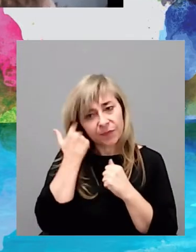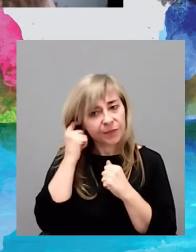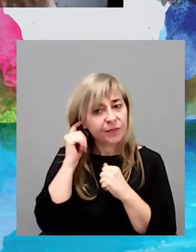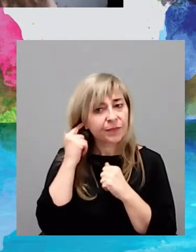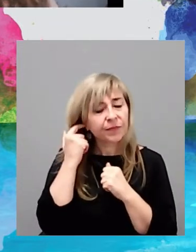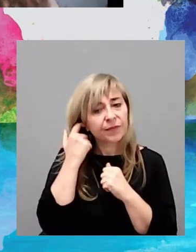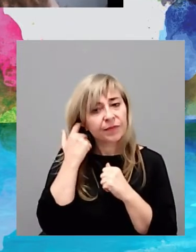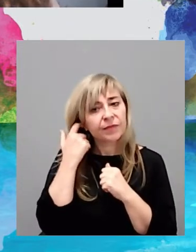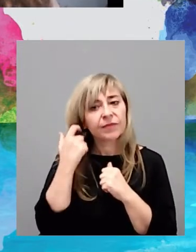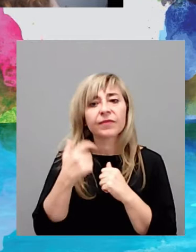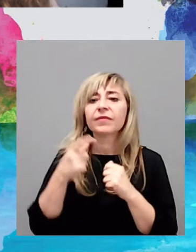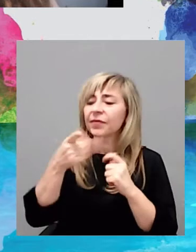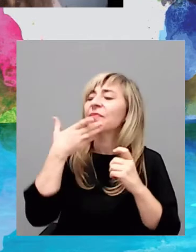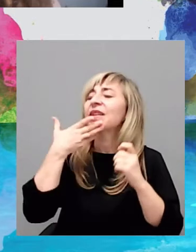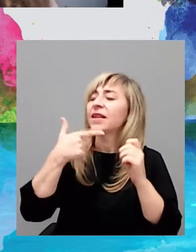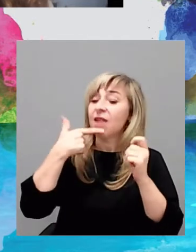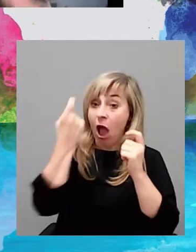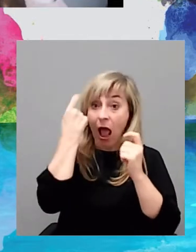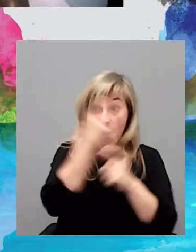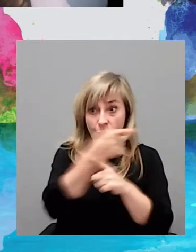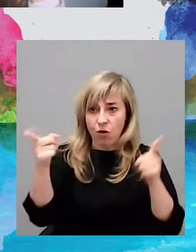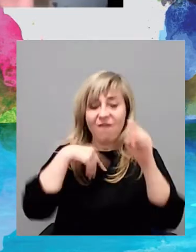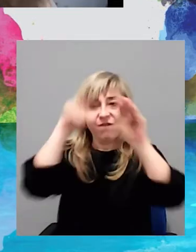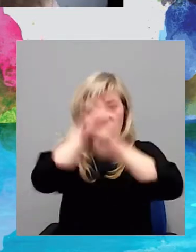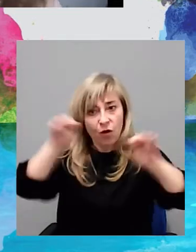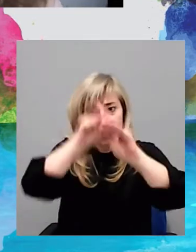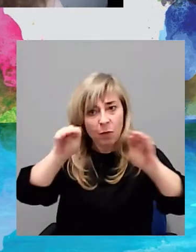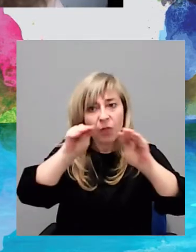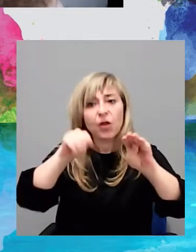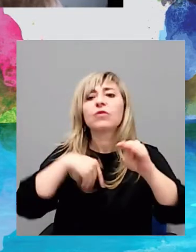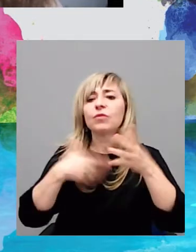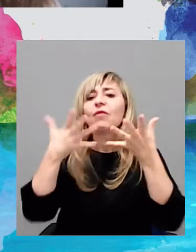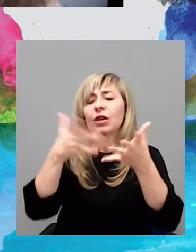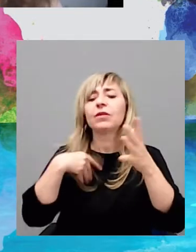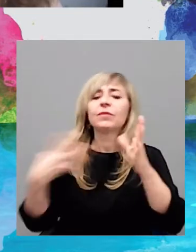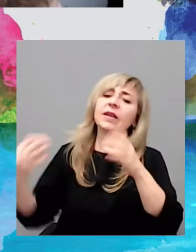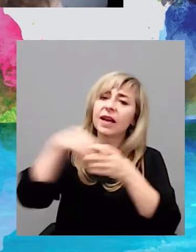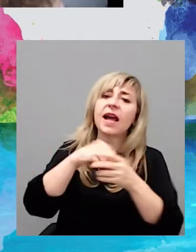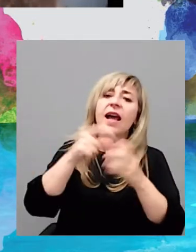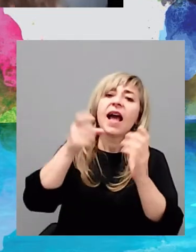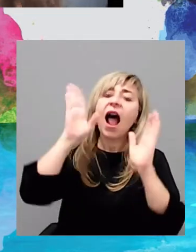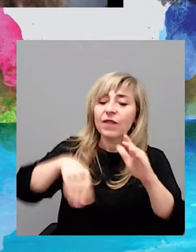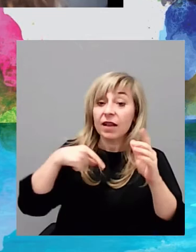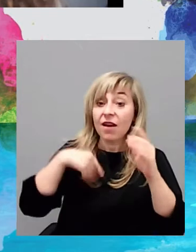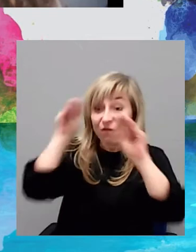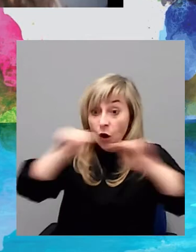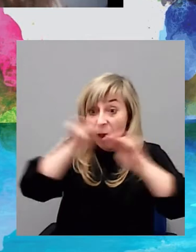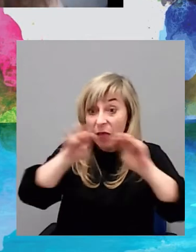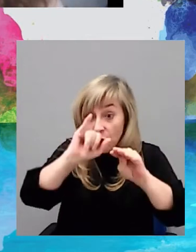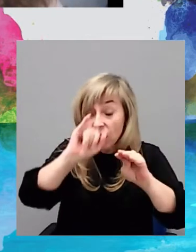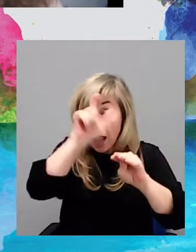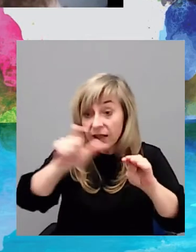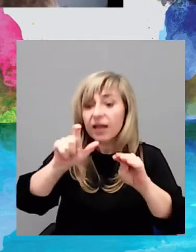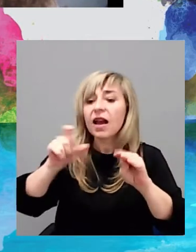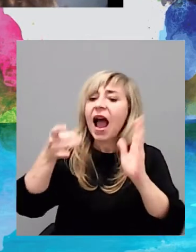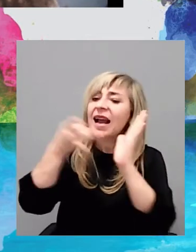on whether the training that we were providing to our students would have an impact on the quality of their work. We